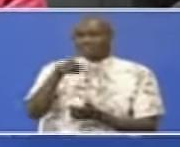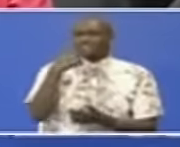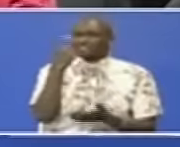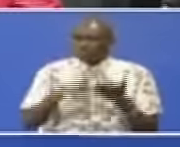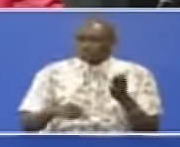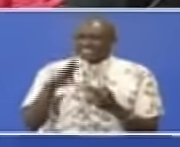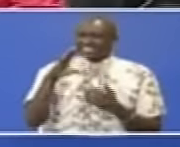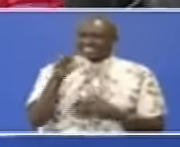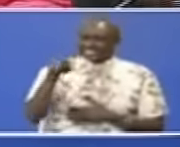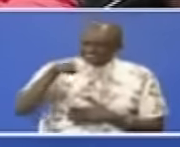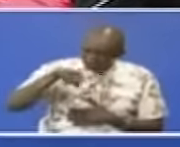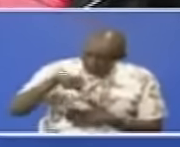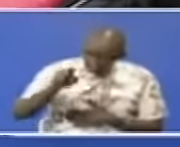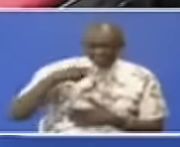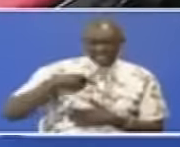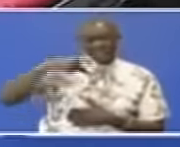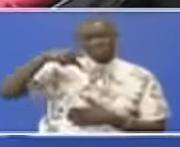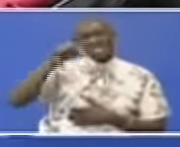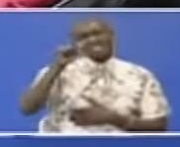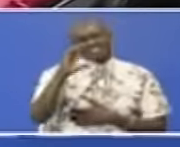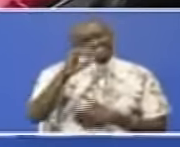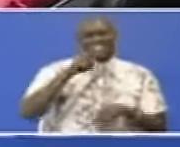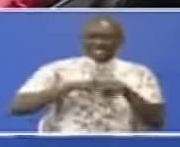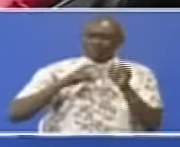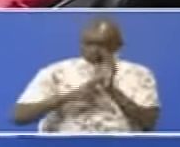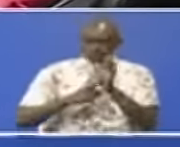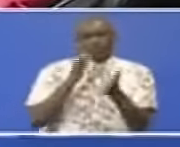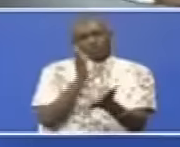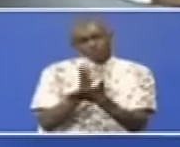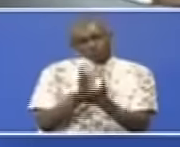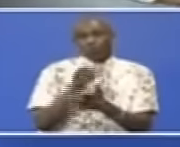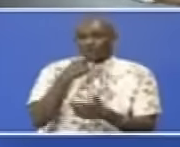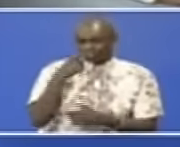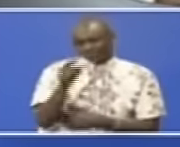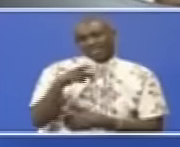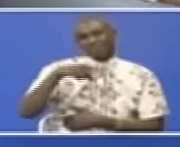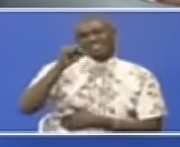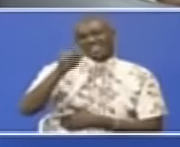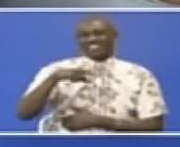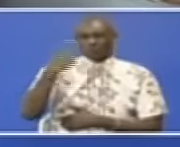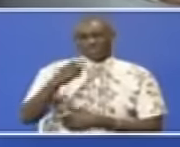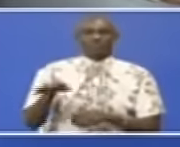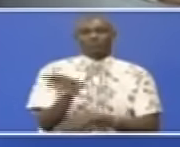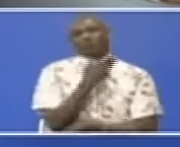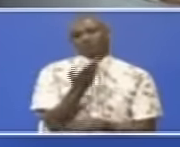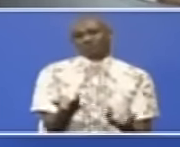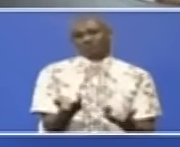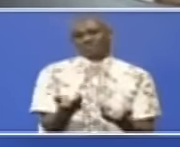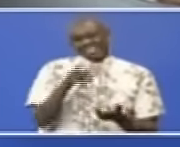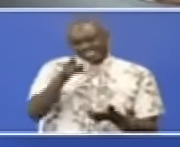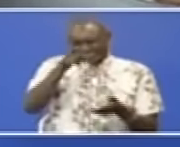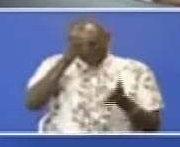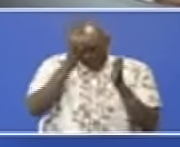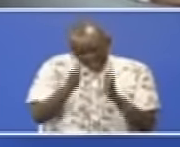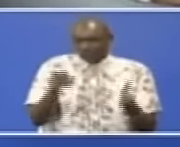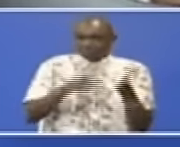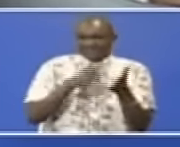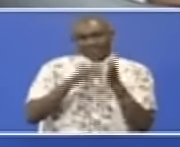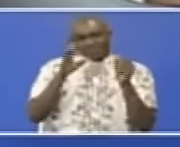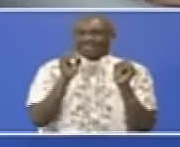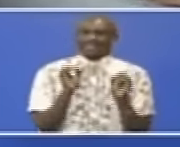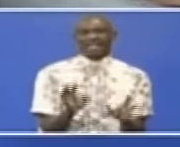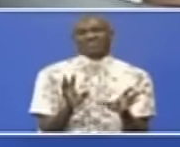Waiguru's defense before the Parliamentary Accounts Committee is a setup to make her principal secretary, Peter Mangiti, the fall guy for misappropriation of